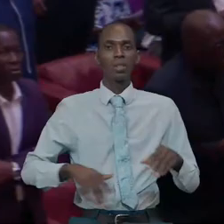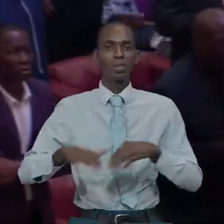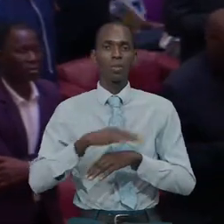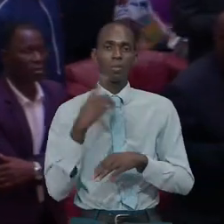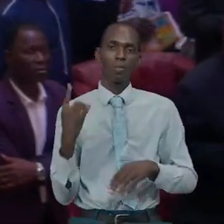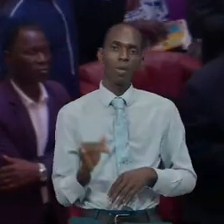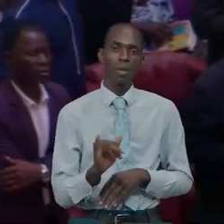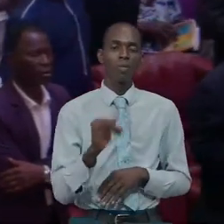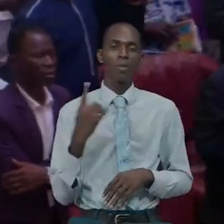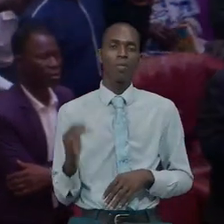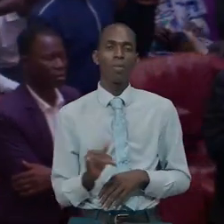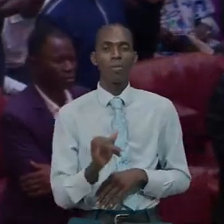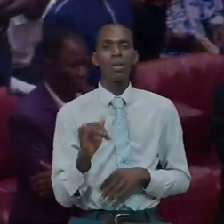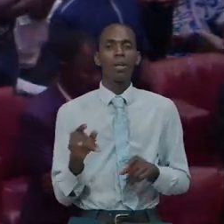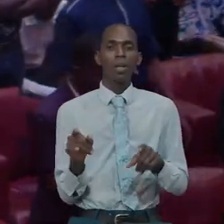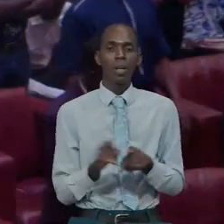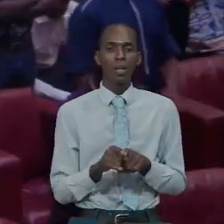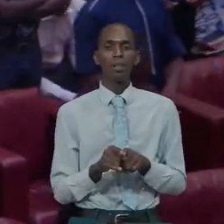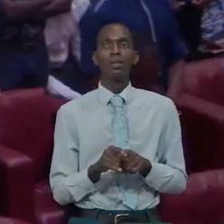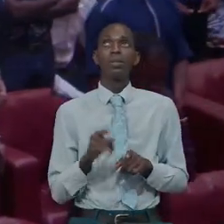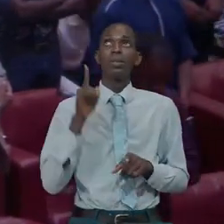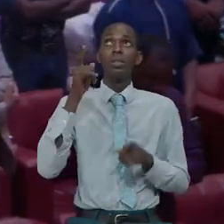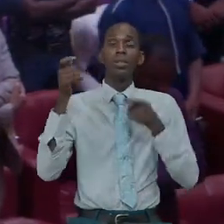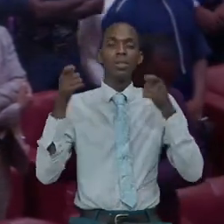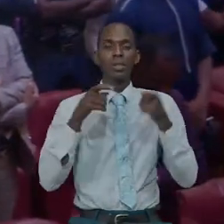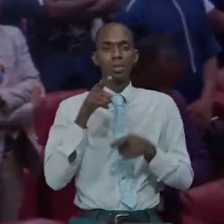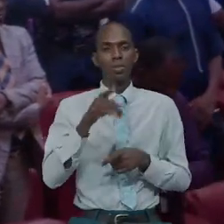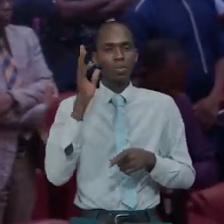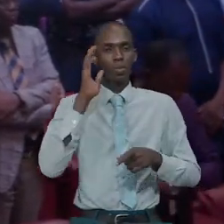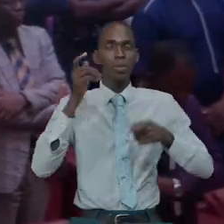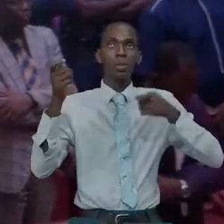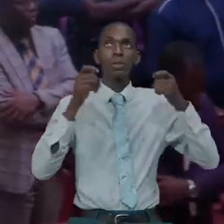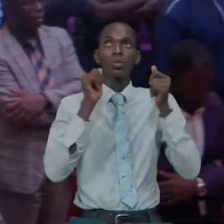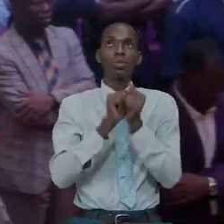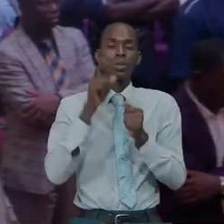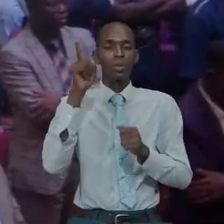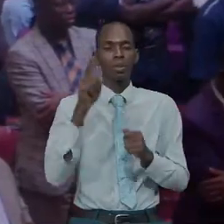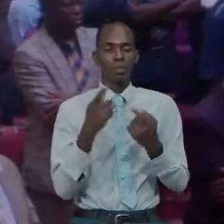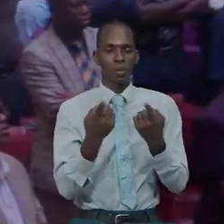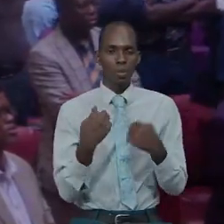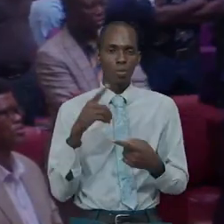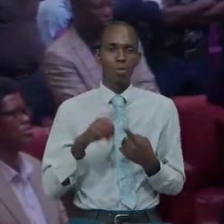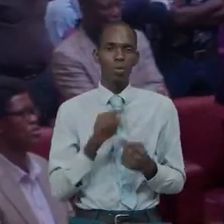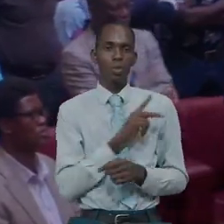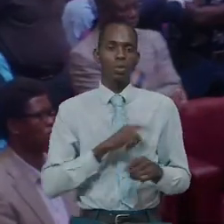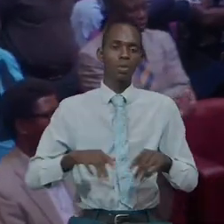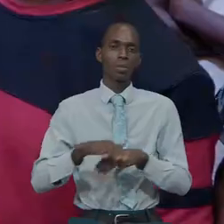forever, forever. As he reigns, you will reign with him. Come into the kingdom.